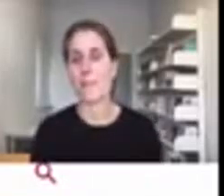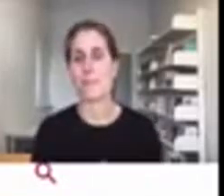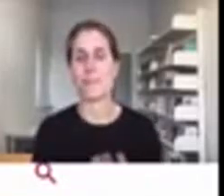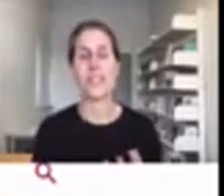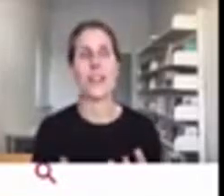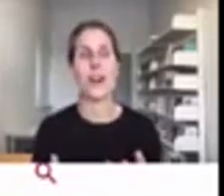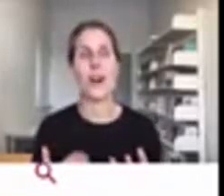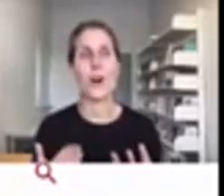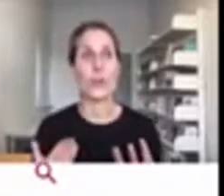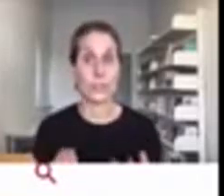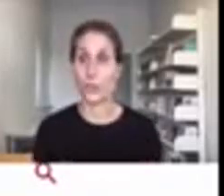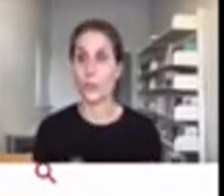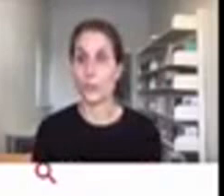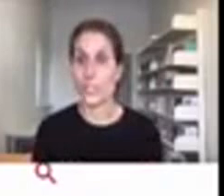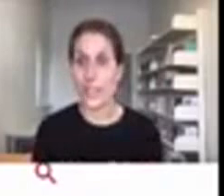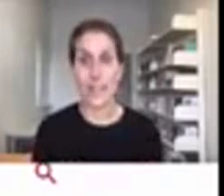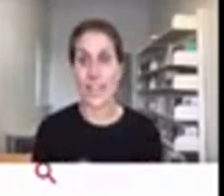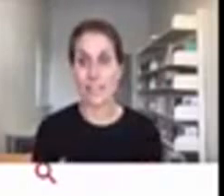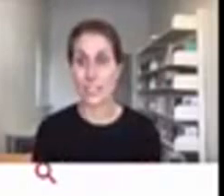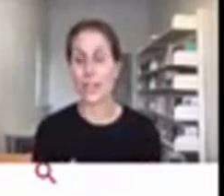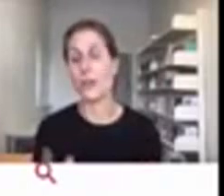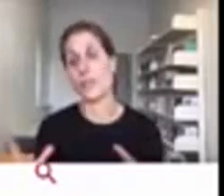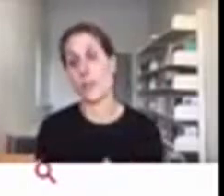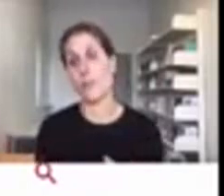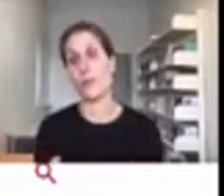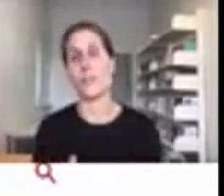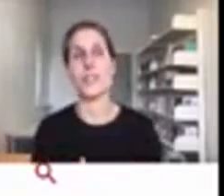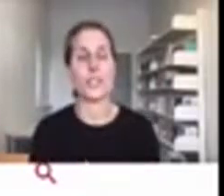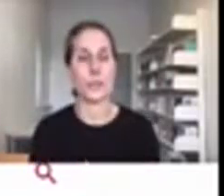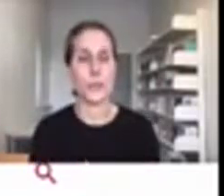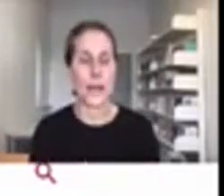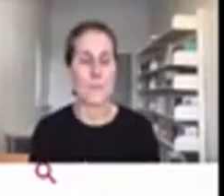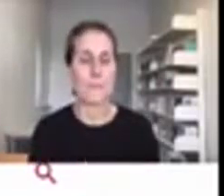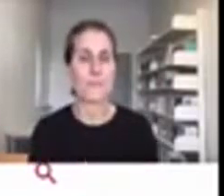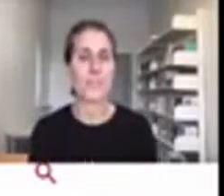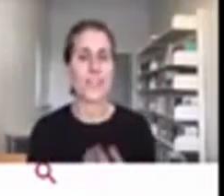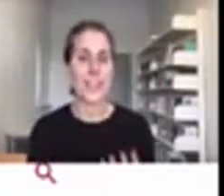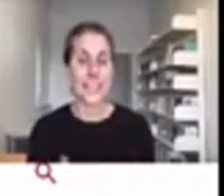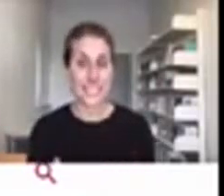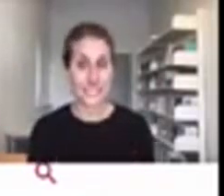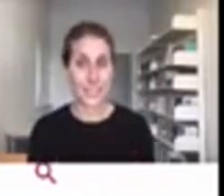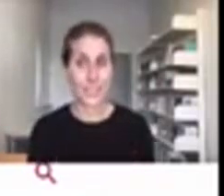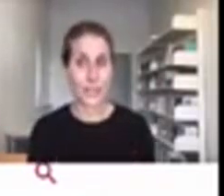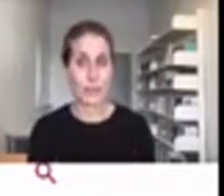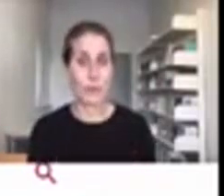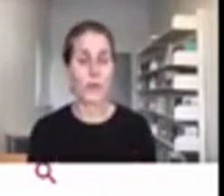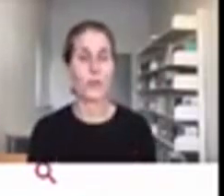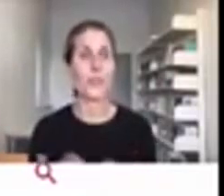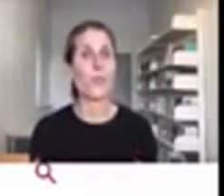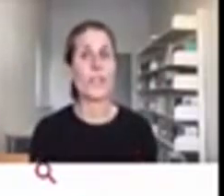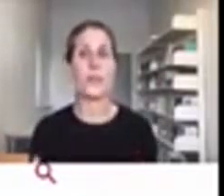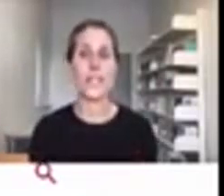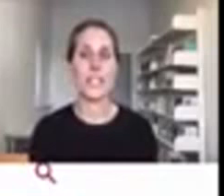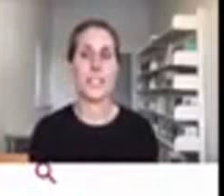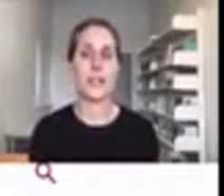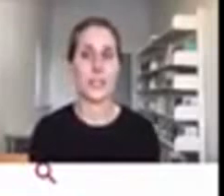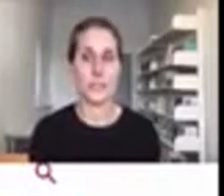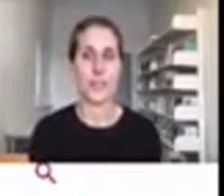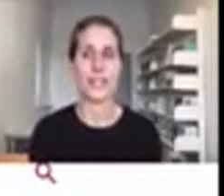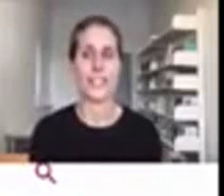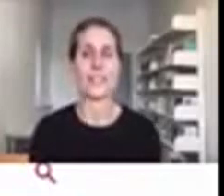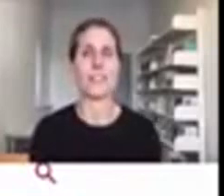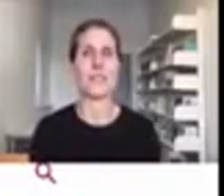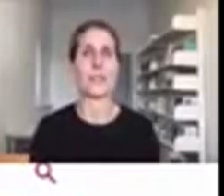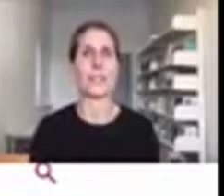research on schools suddenly having to close and move into a distance learning model. So where do we actually go